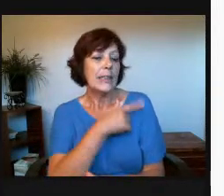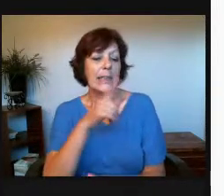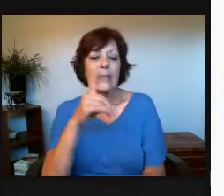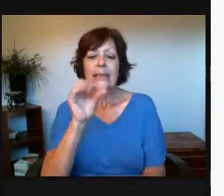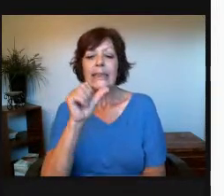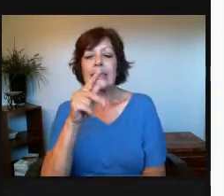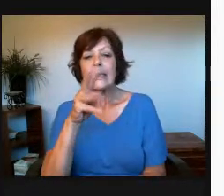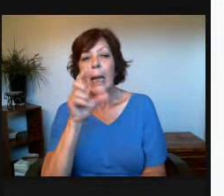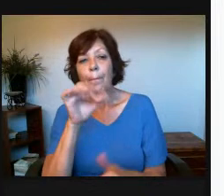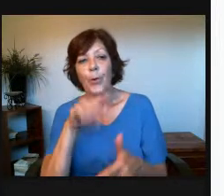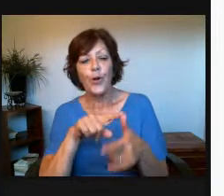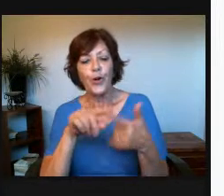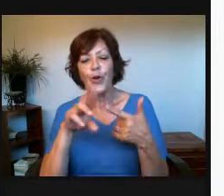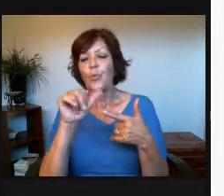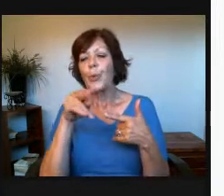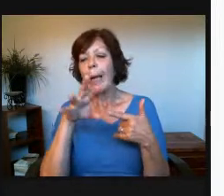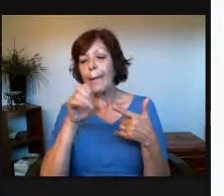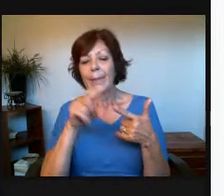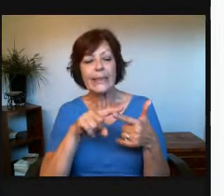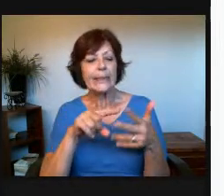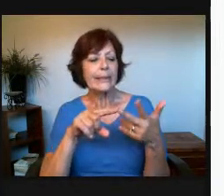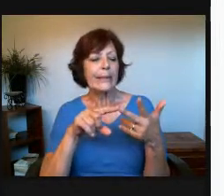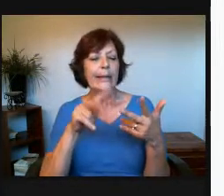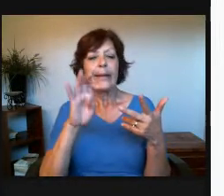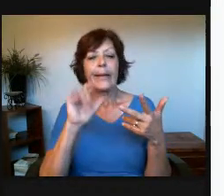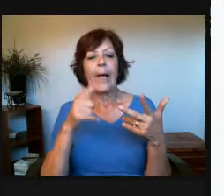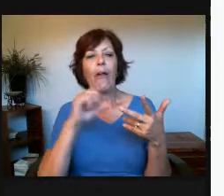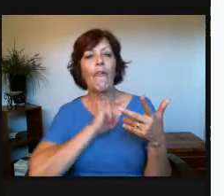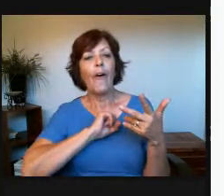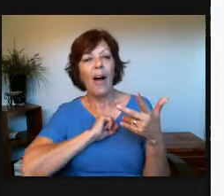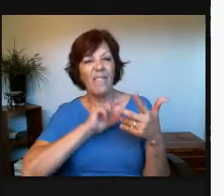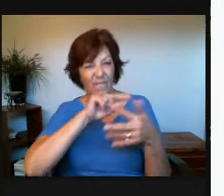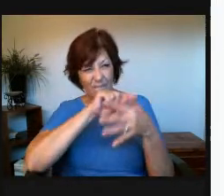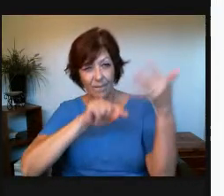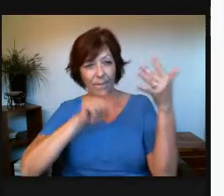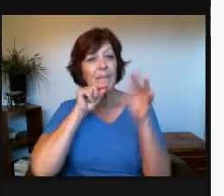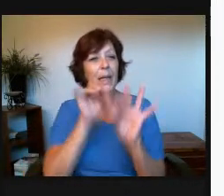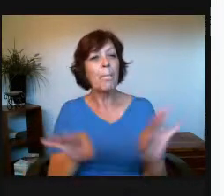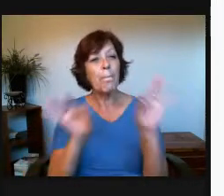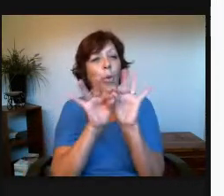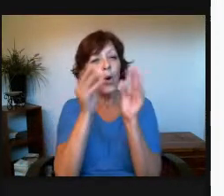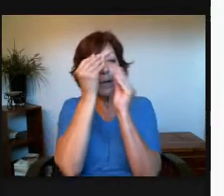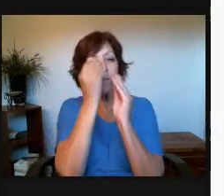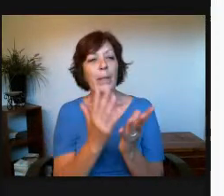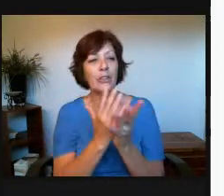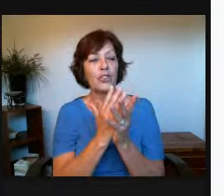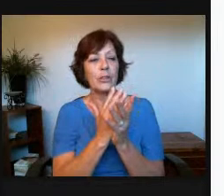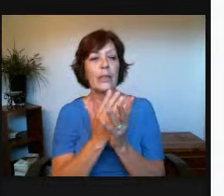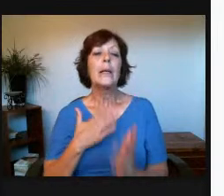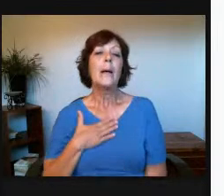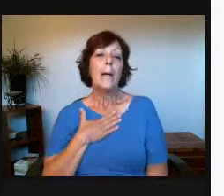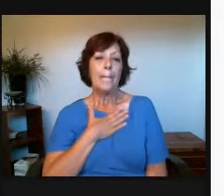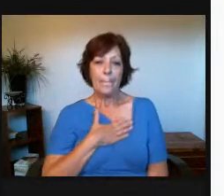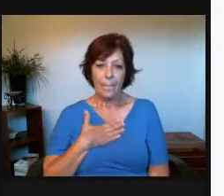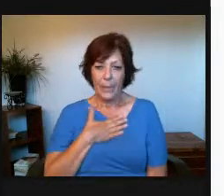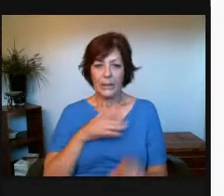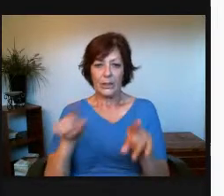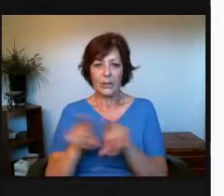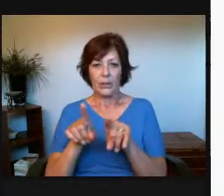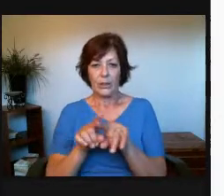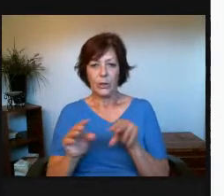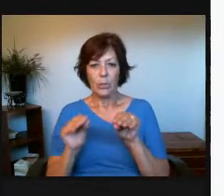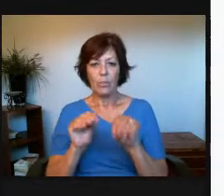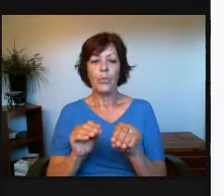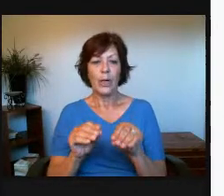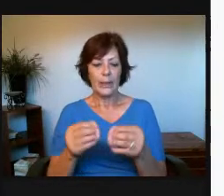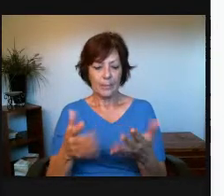rabies vaccinations, kennel cough vaccinations, all of that important information. Please also put a hard